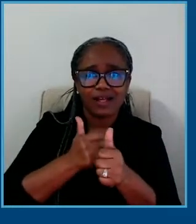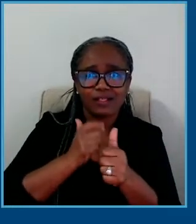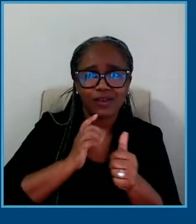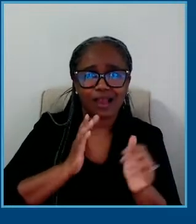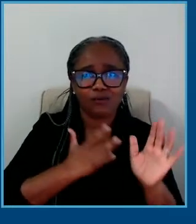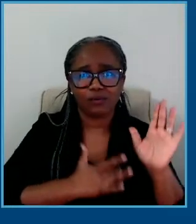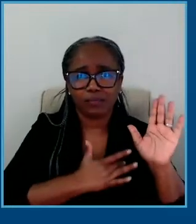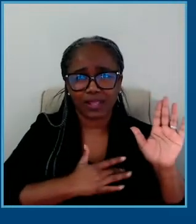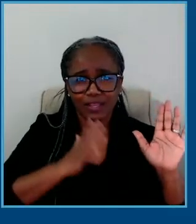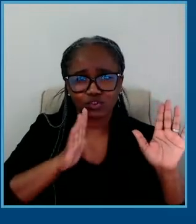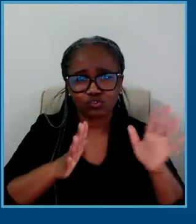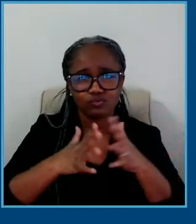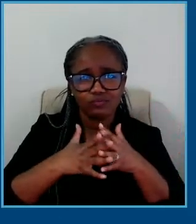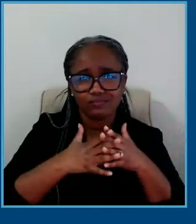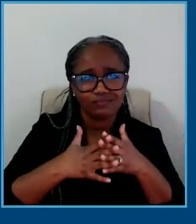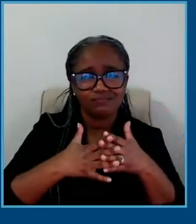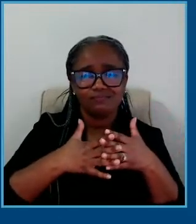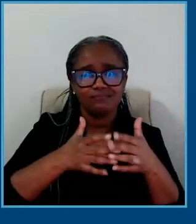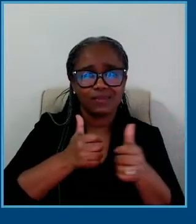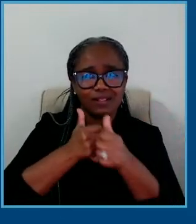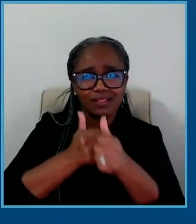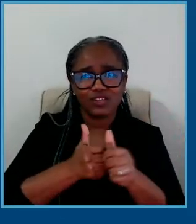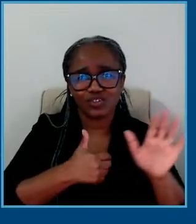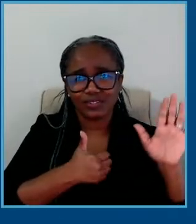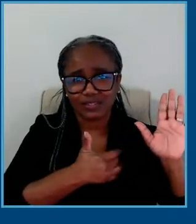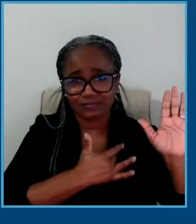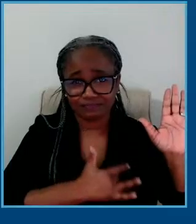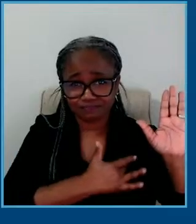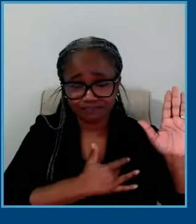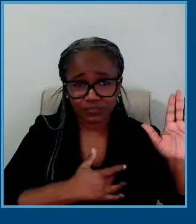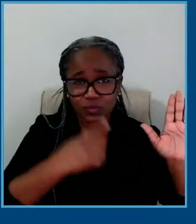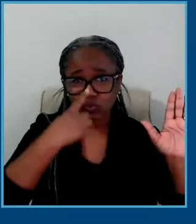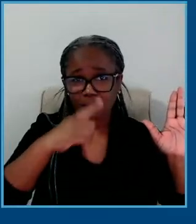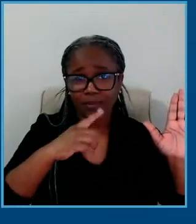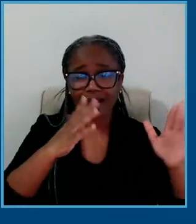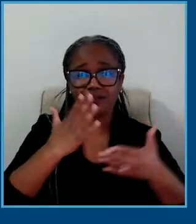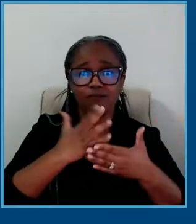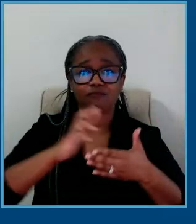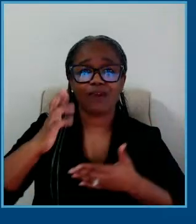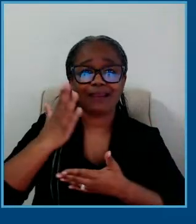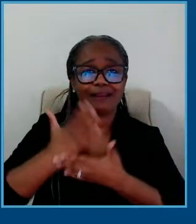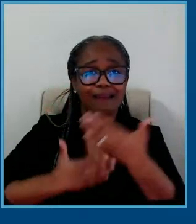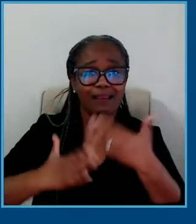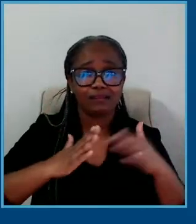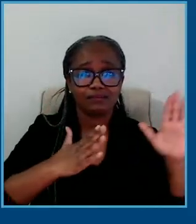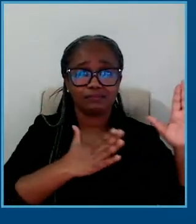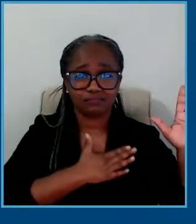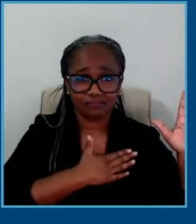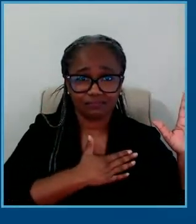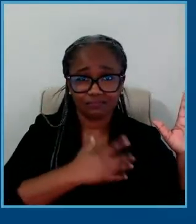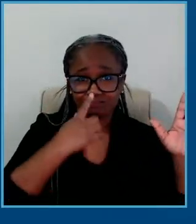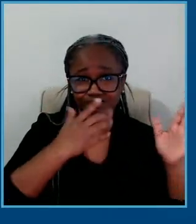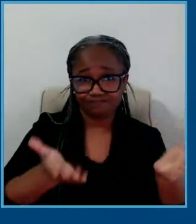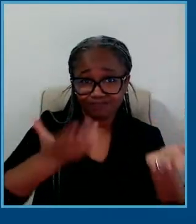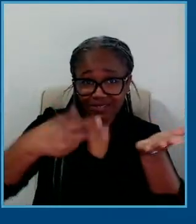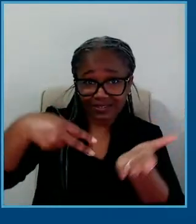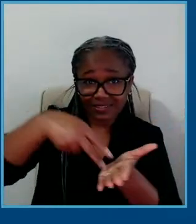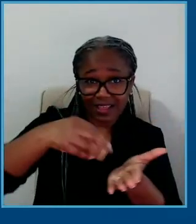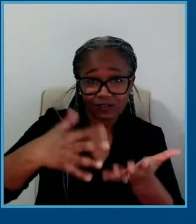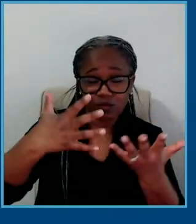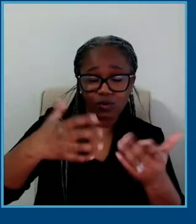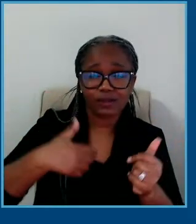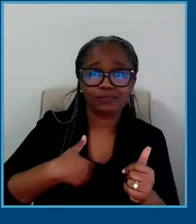and repeat after me. And you can stand if you'd like. I pledge allegiance to the flag of the United States